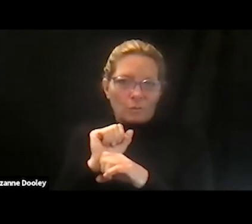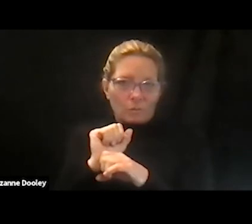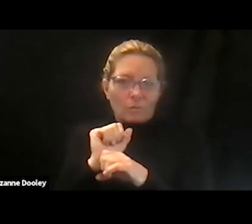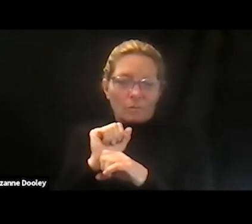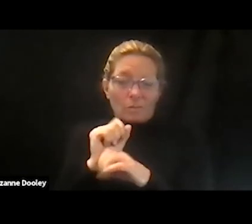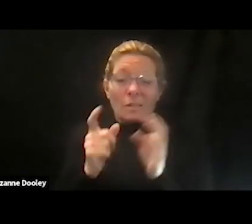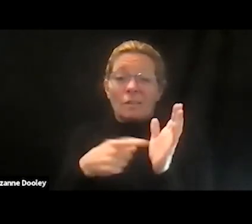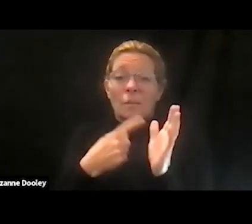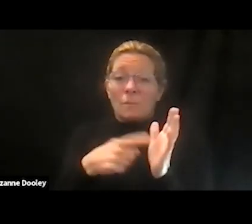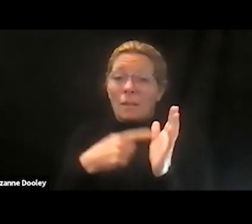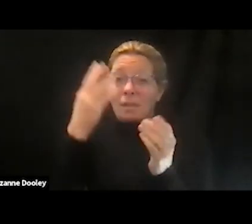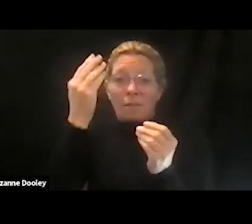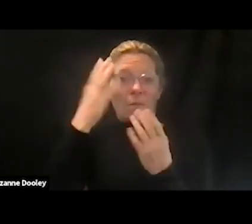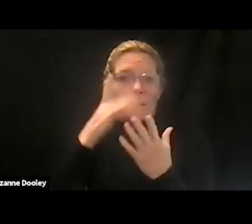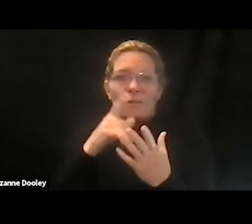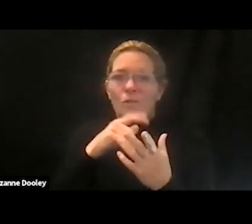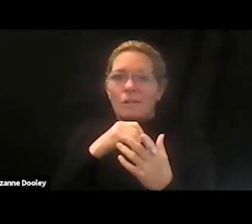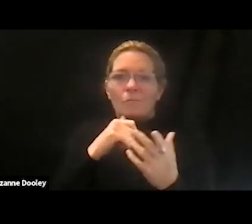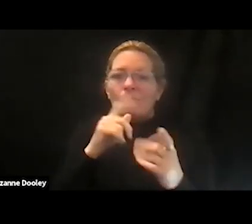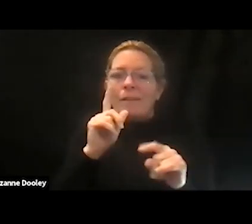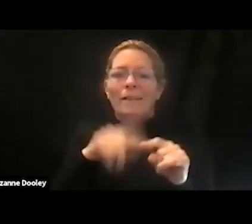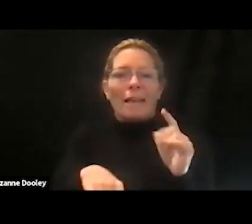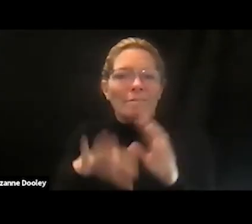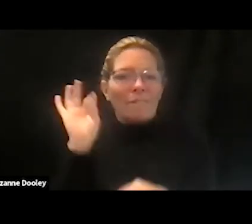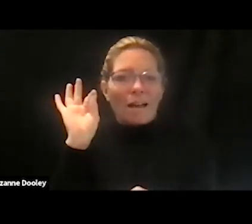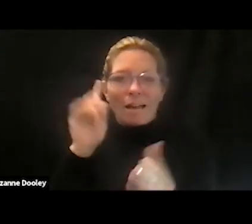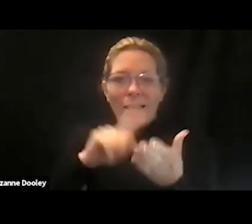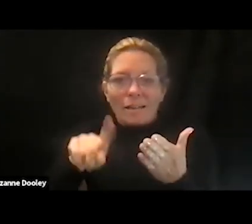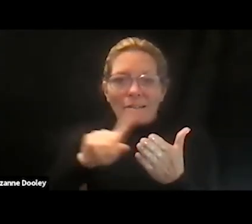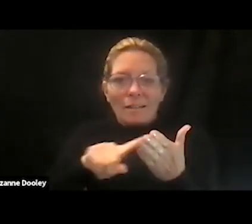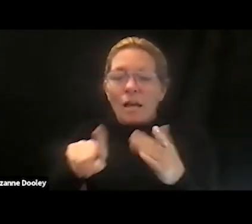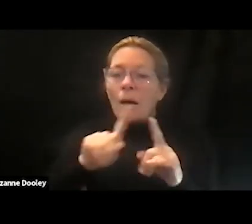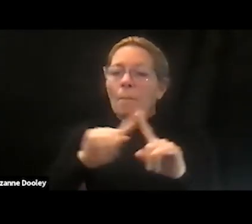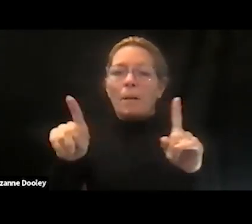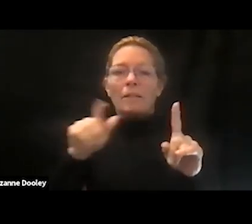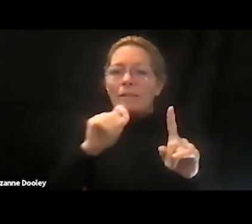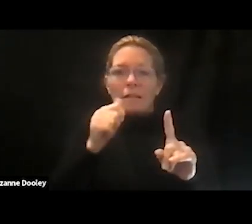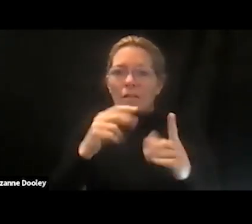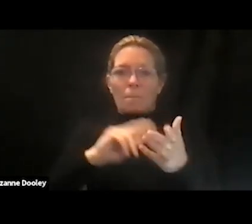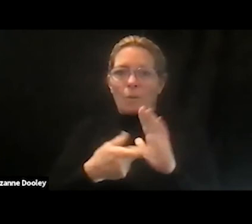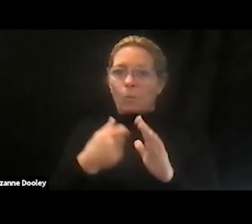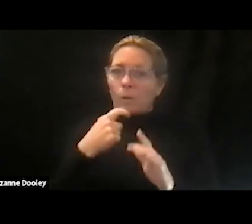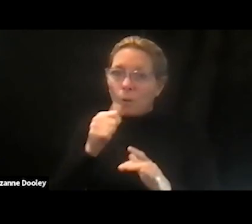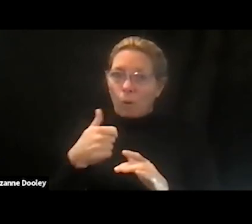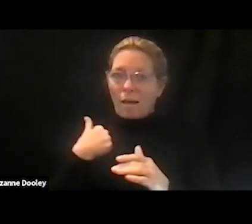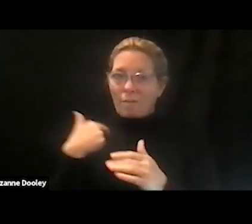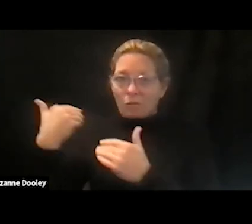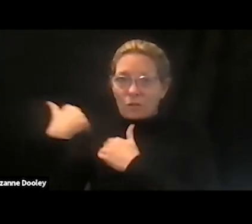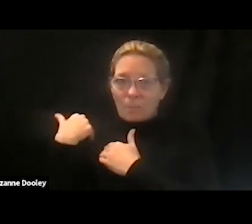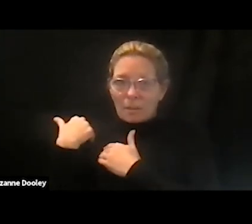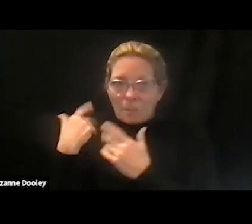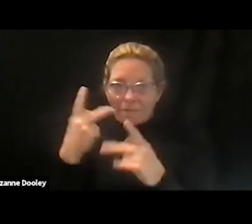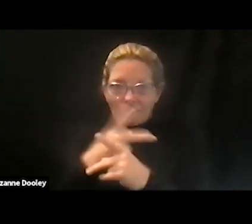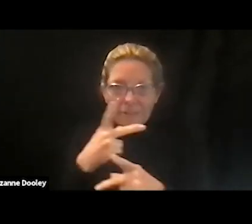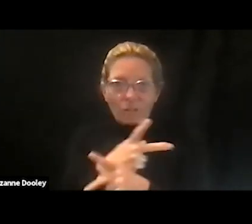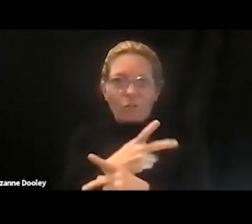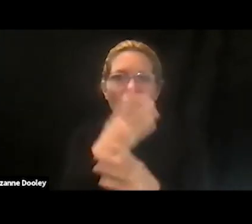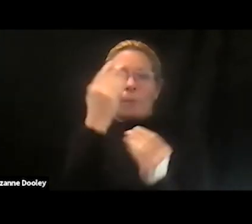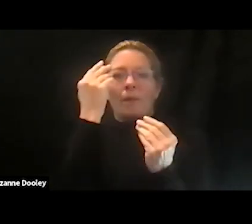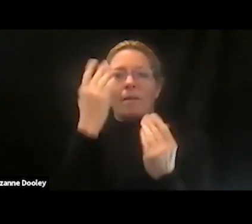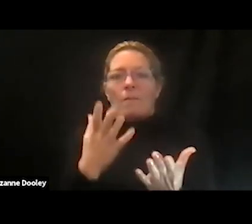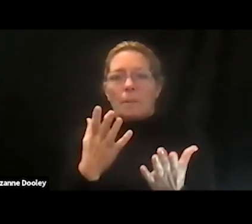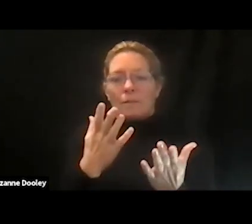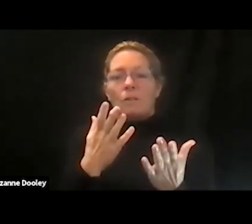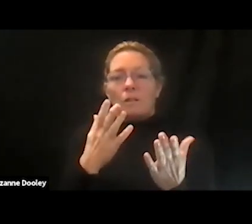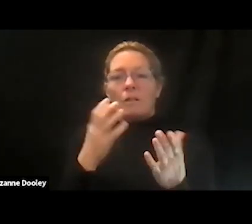that information is not available, but it doesn't mean that we don't have a moral responsibility to figuring out what that information is. And